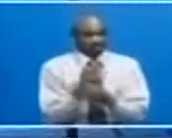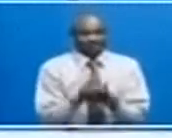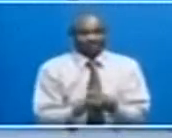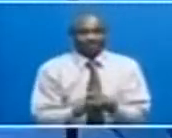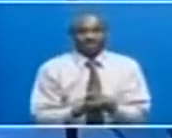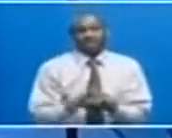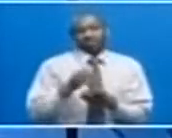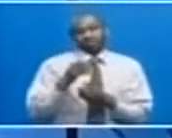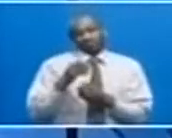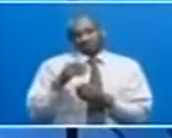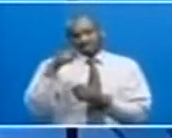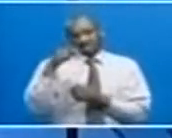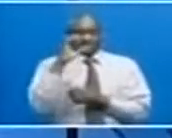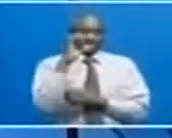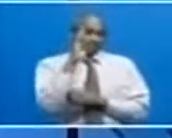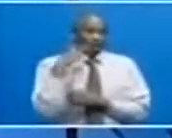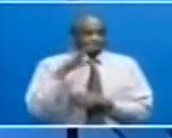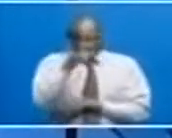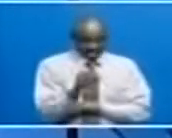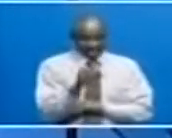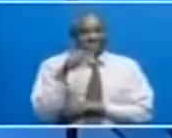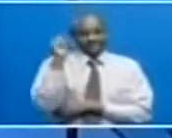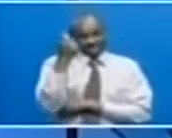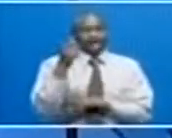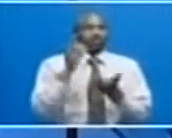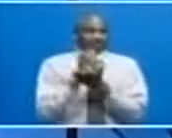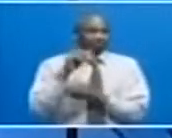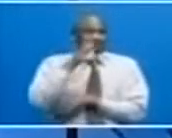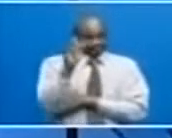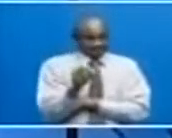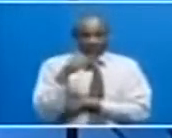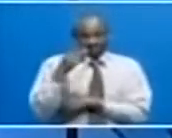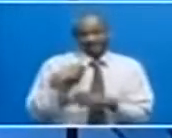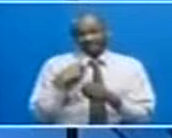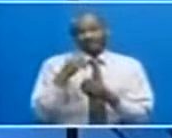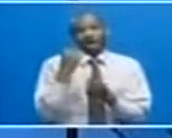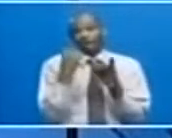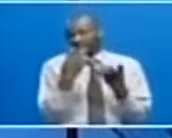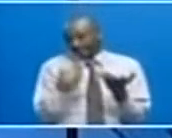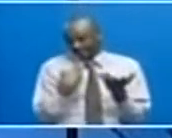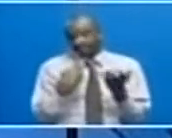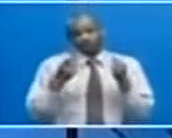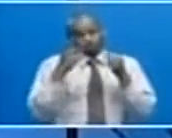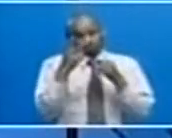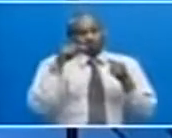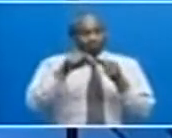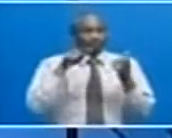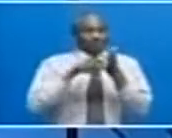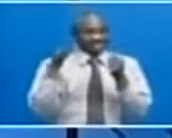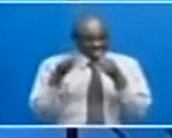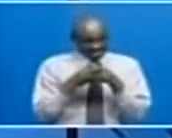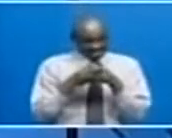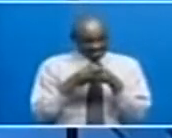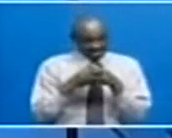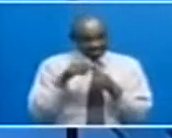The Commercial Bank of Africa has posted a 52% jump in half-year profits to hit at 2.8 billion shillings,